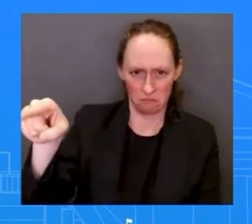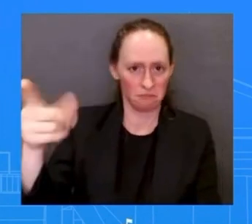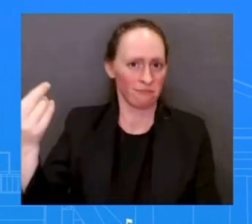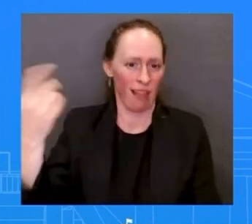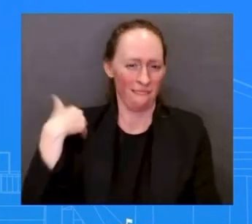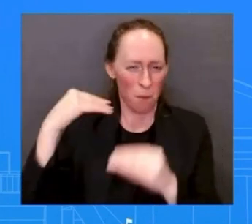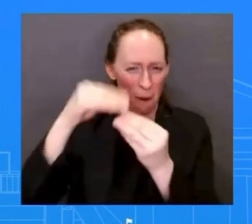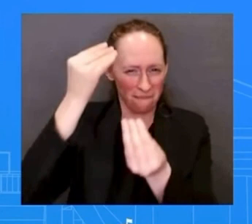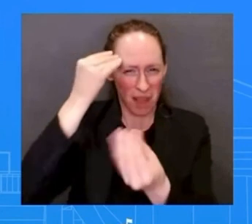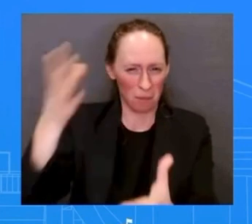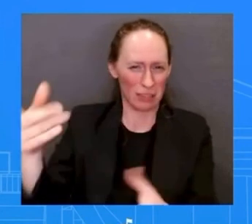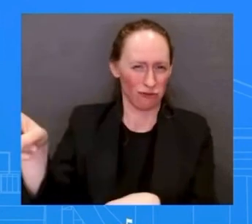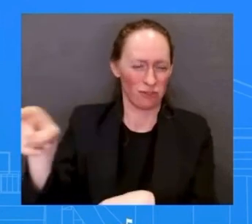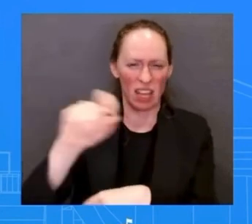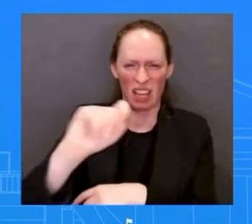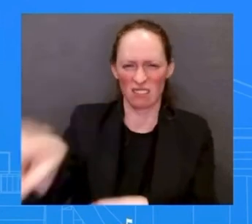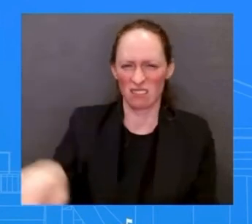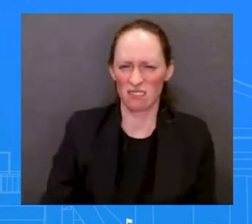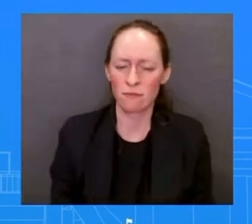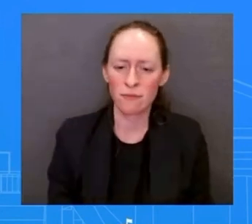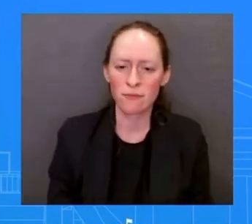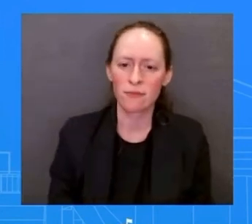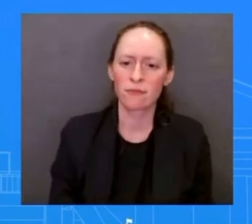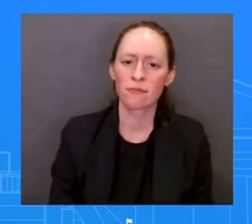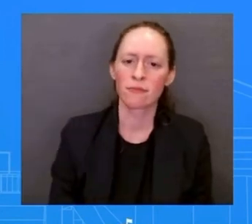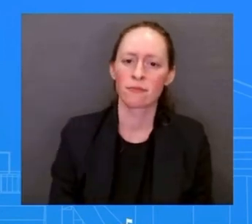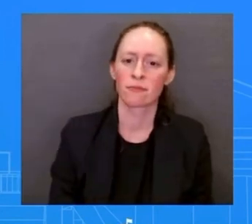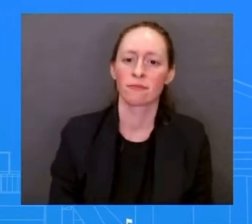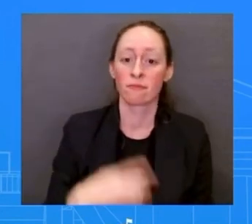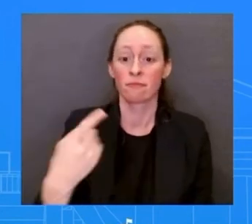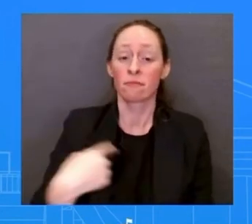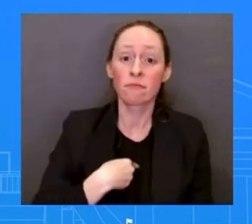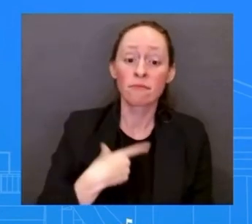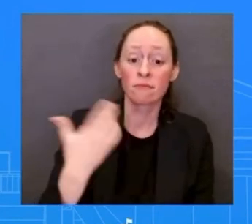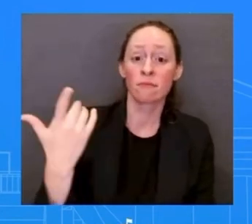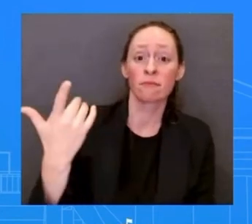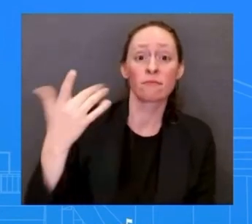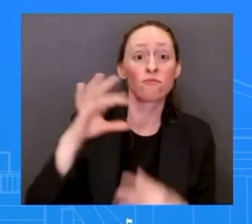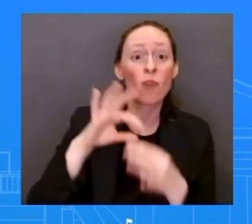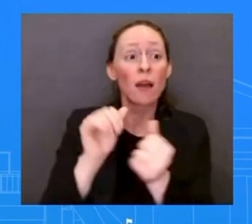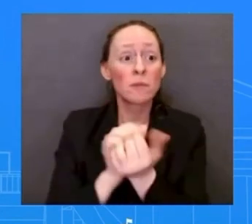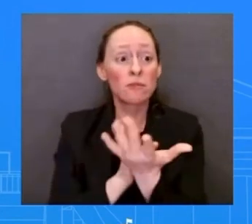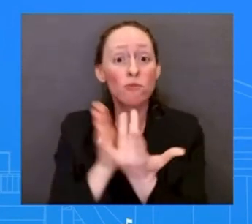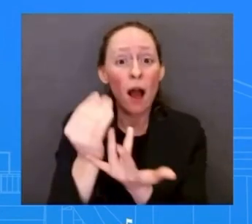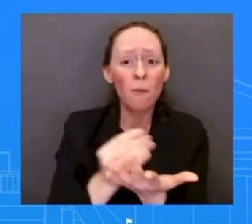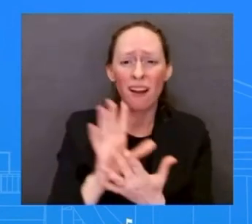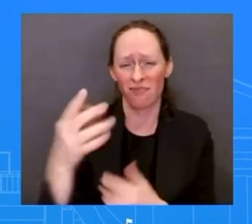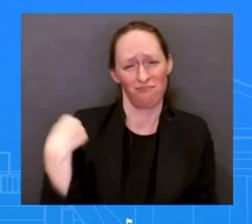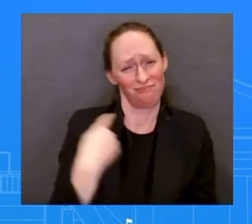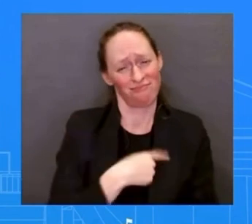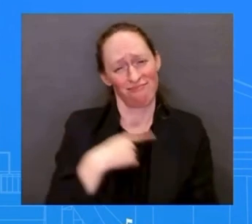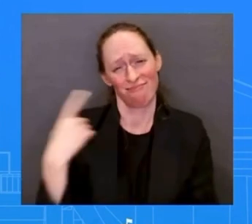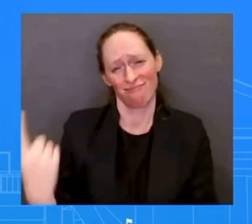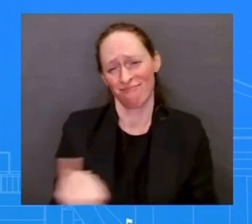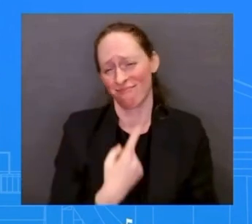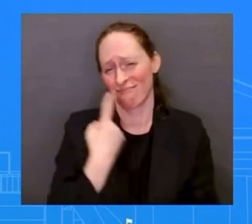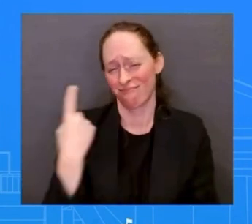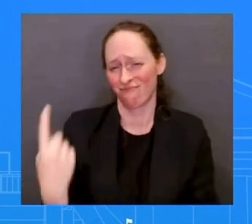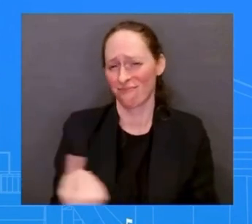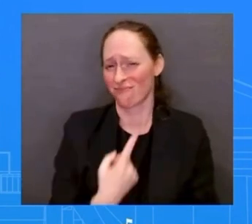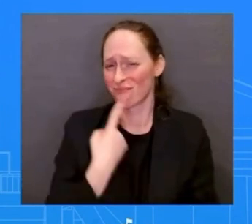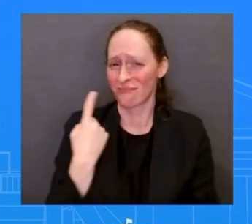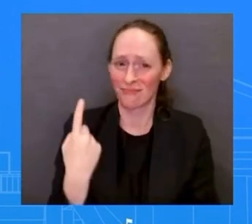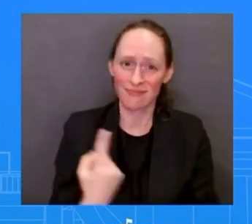the transparency question, look, this administration has consistently provided updates, information on the withdrawal from Afghanistan. We have provided